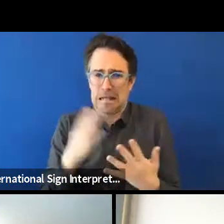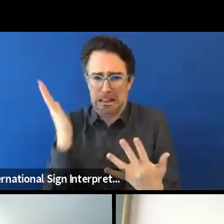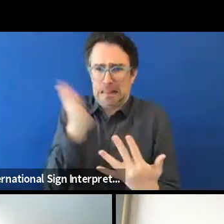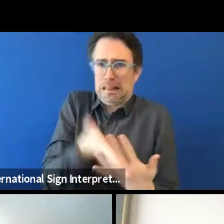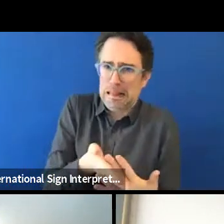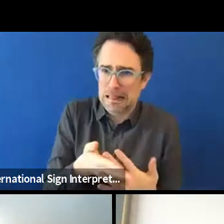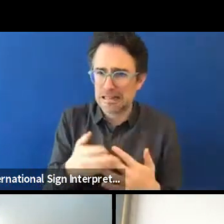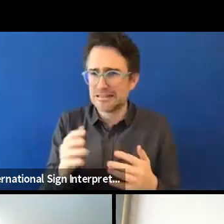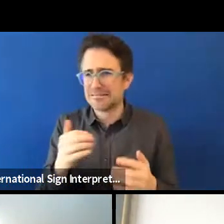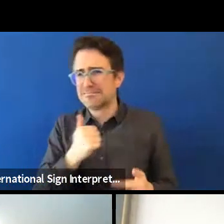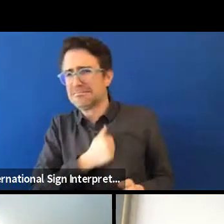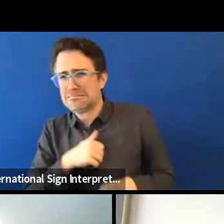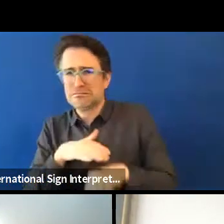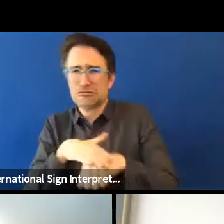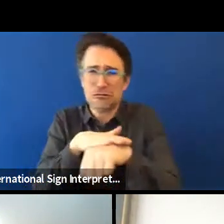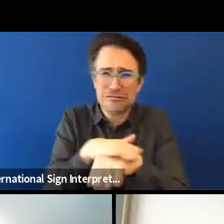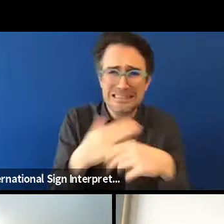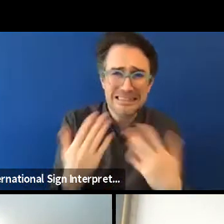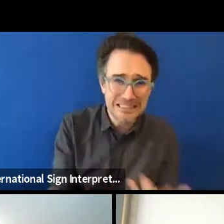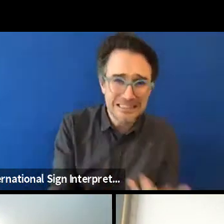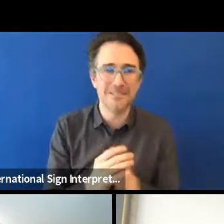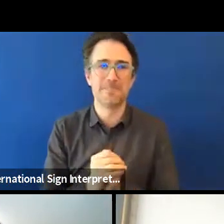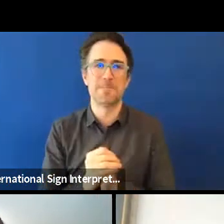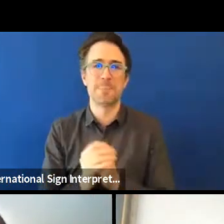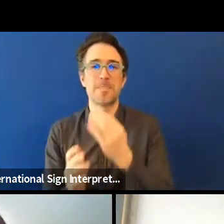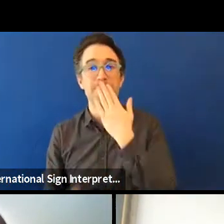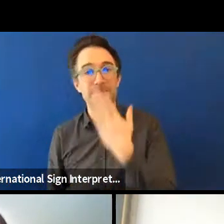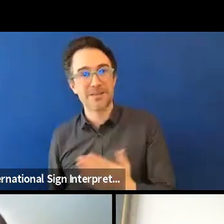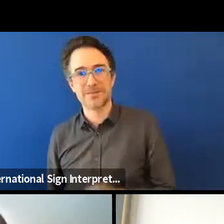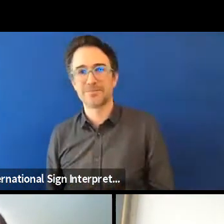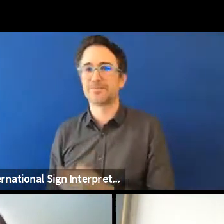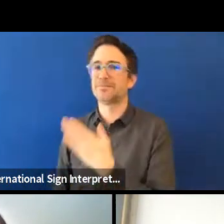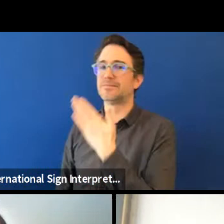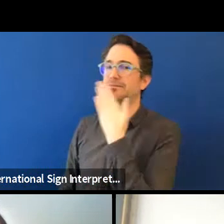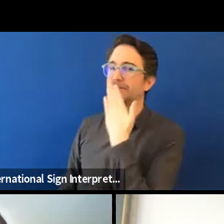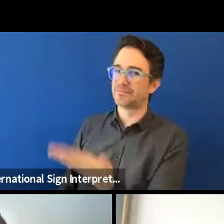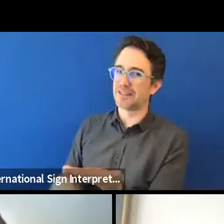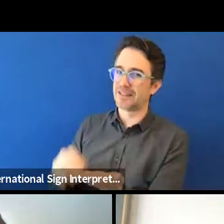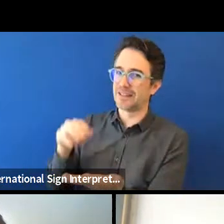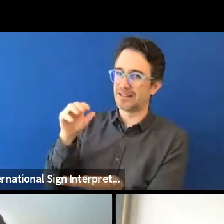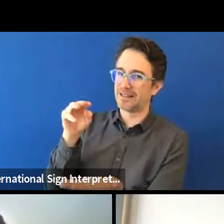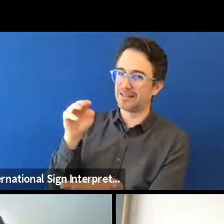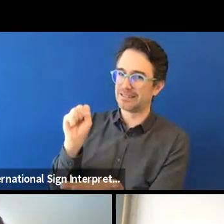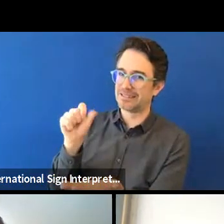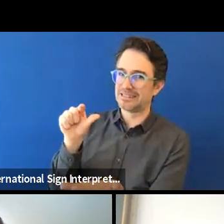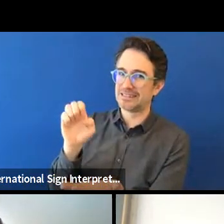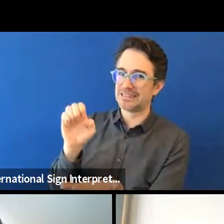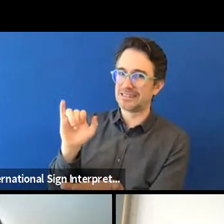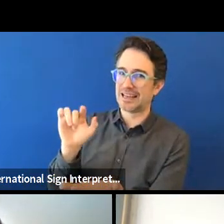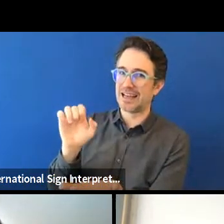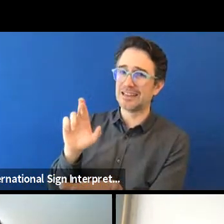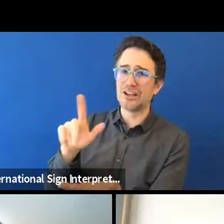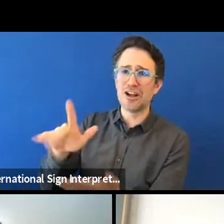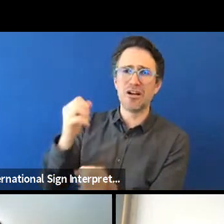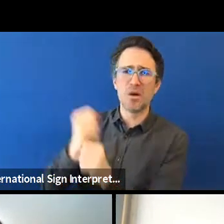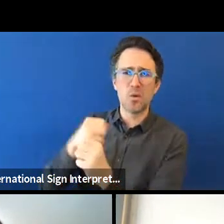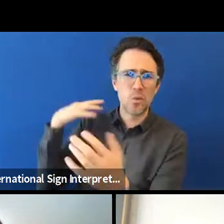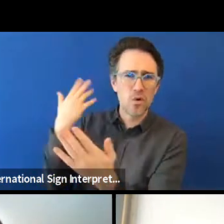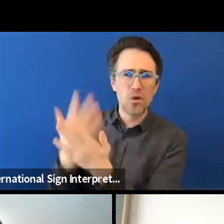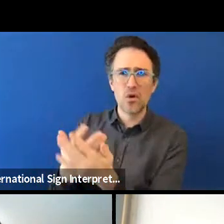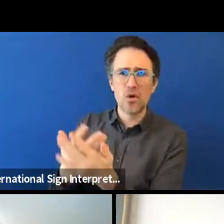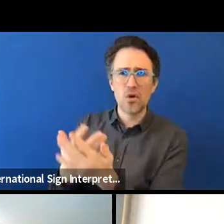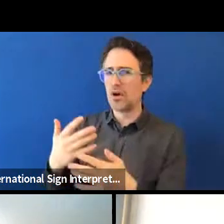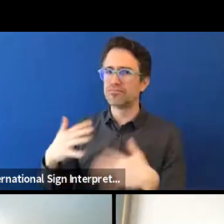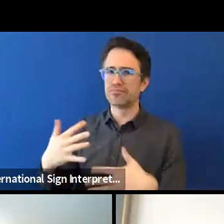thank you very much for your words and for your intervention. Dear colleagues, I just want to announce that we may extend our meeting